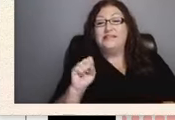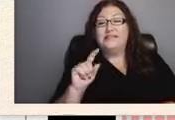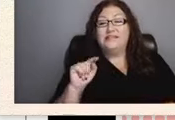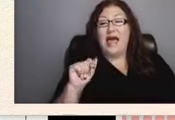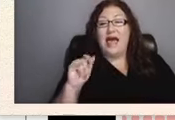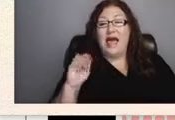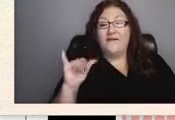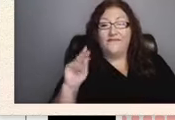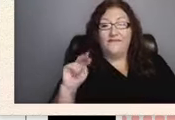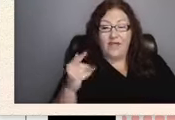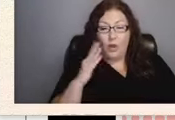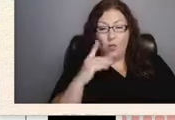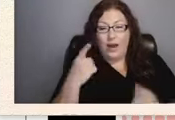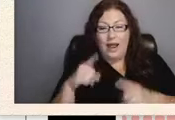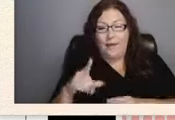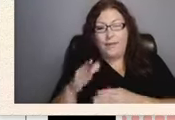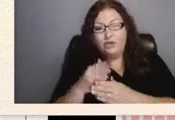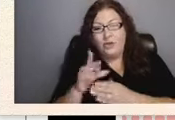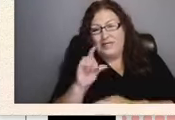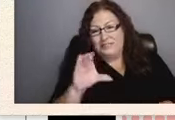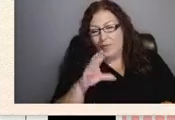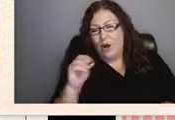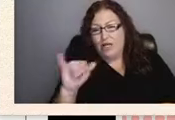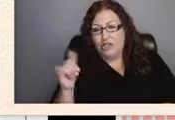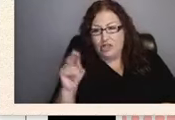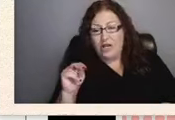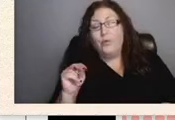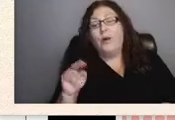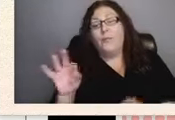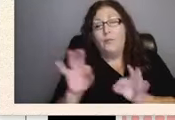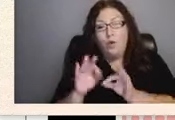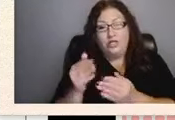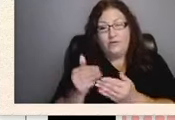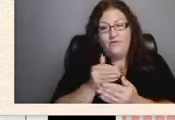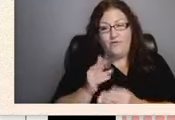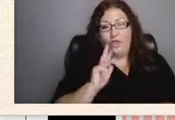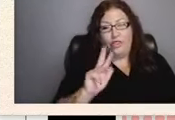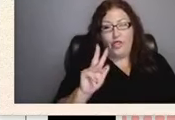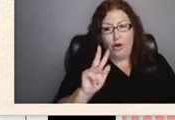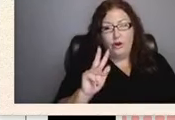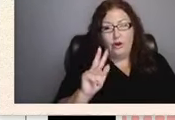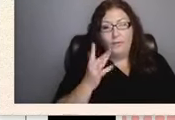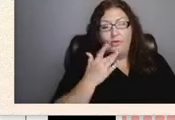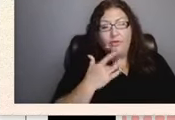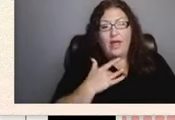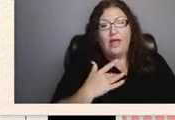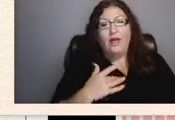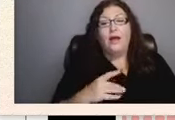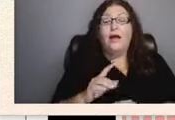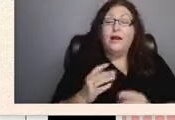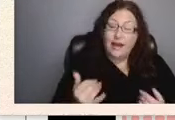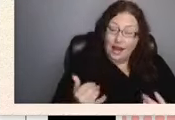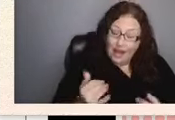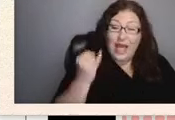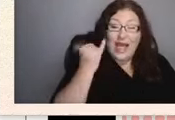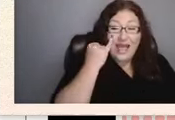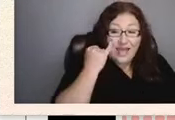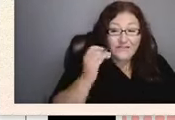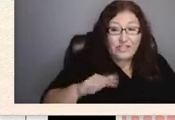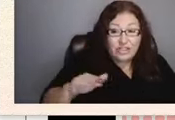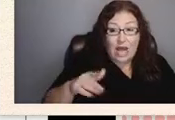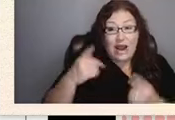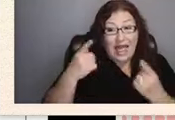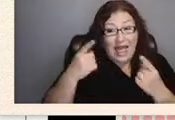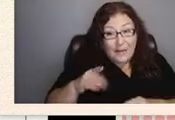happen between December and January, as long as it's before the third birthday. Now there's a caveat to that. If a child happens to be a